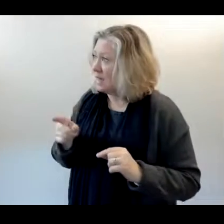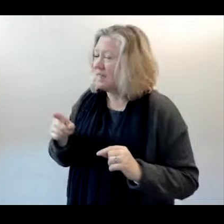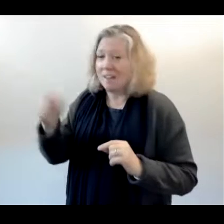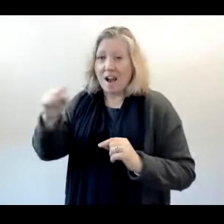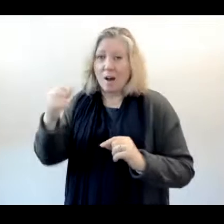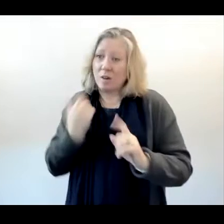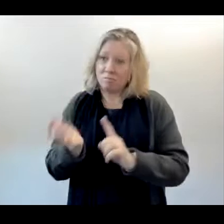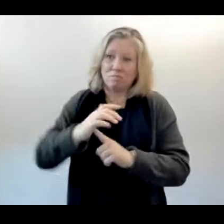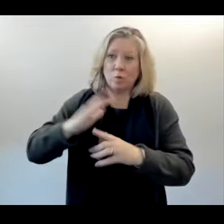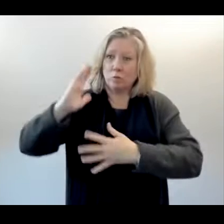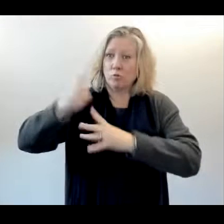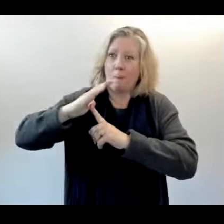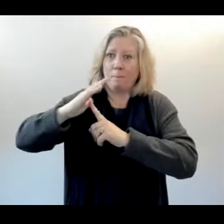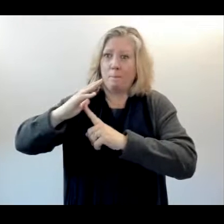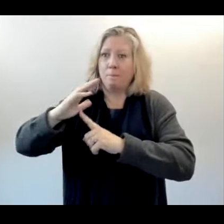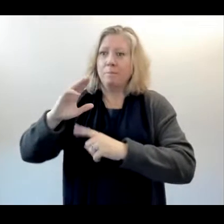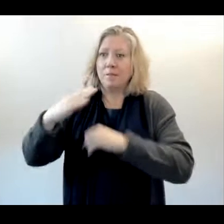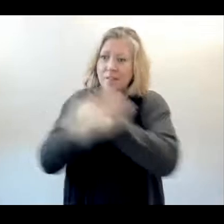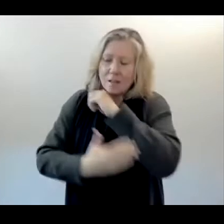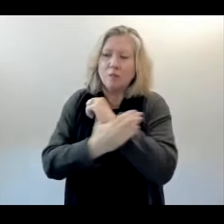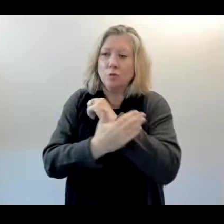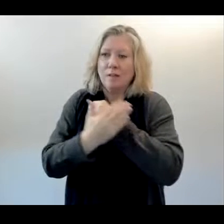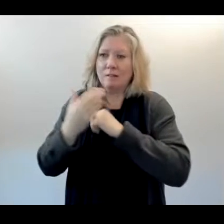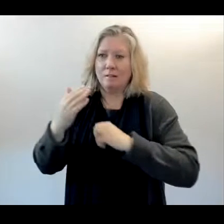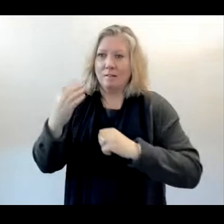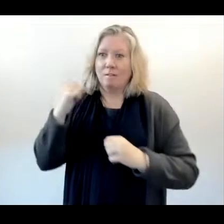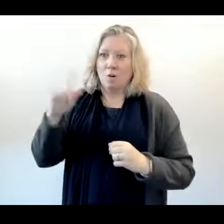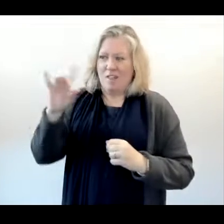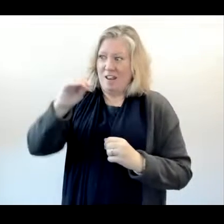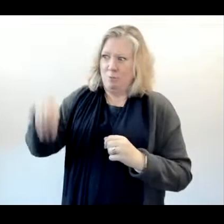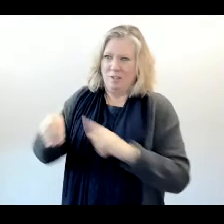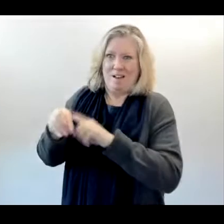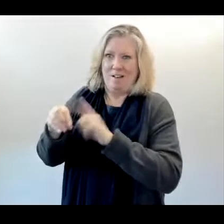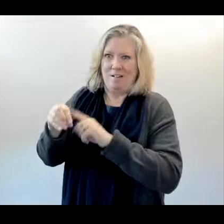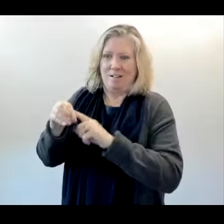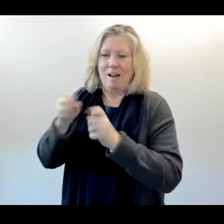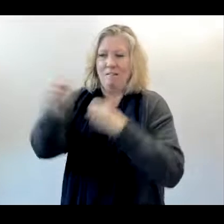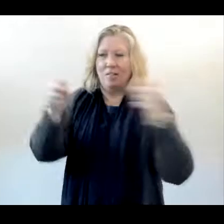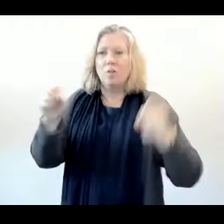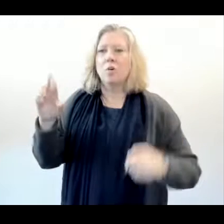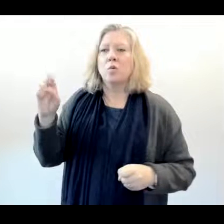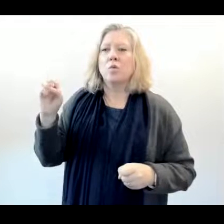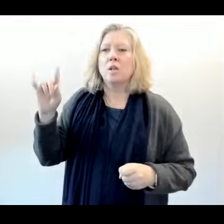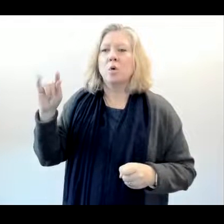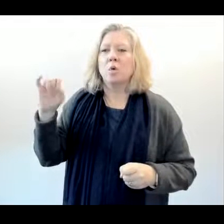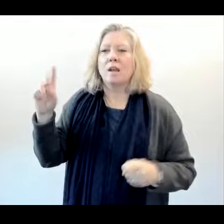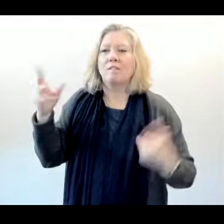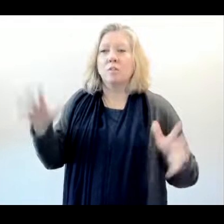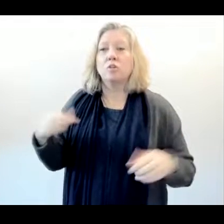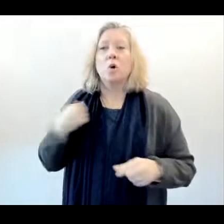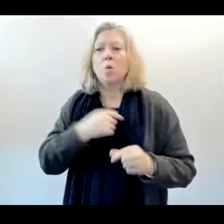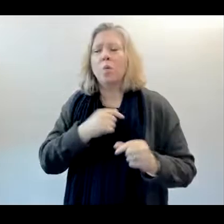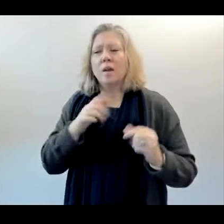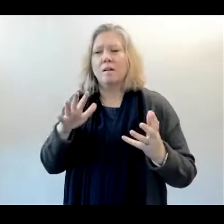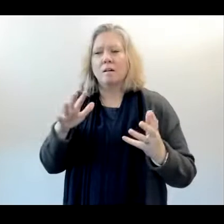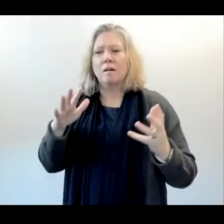people should not be concerned that we are demolishing buildings, but we'll make sure that